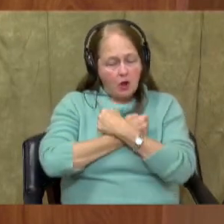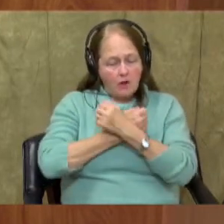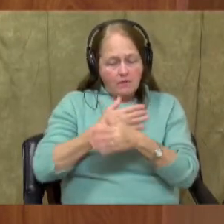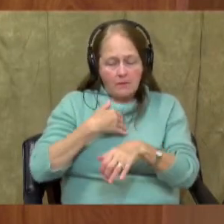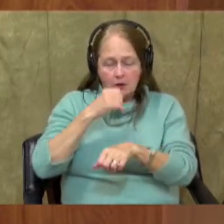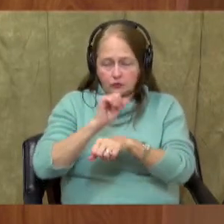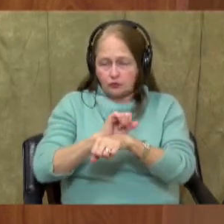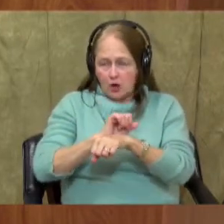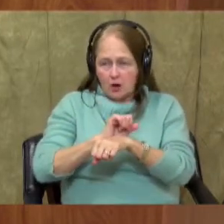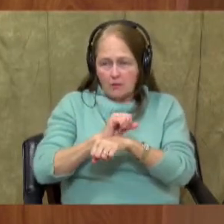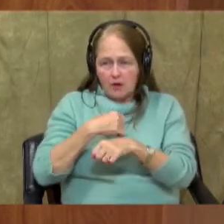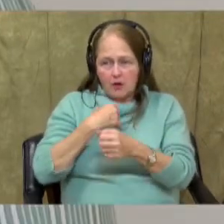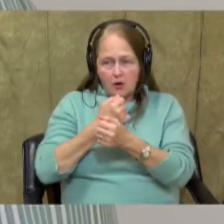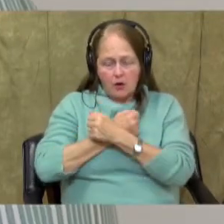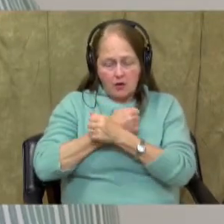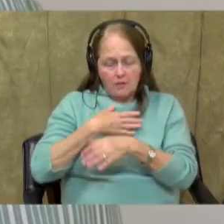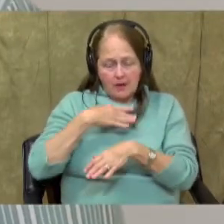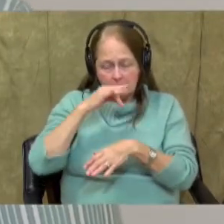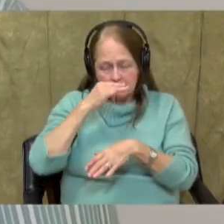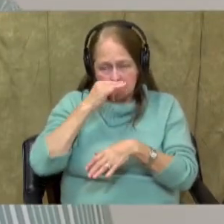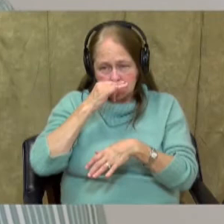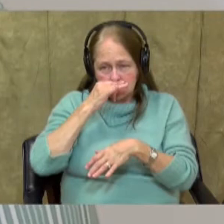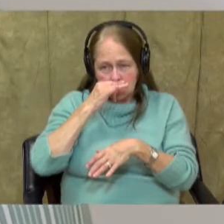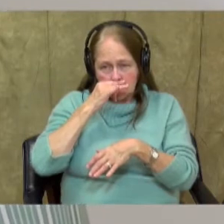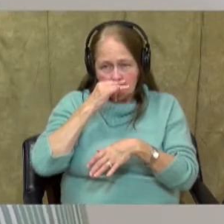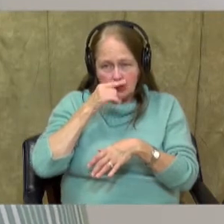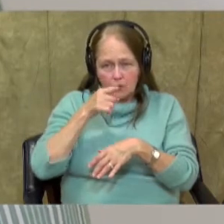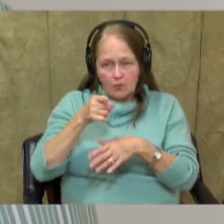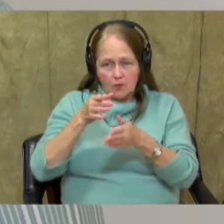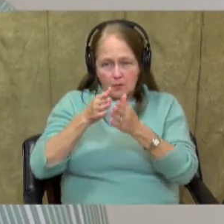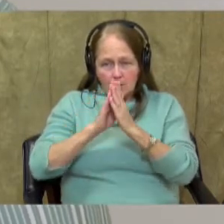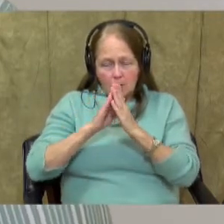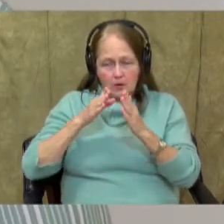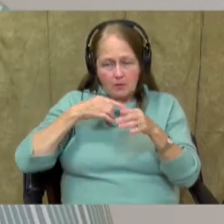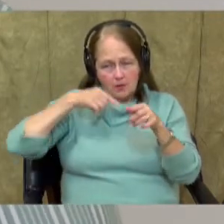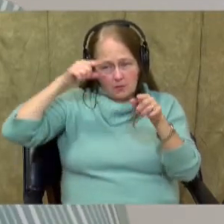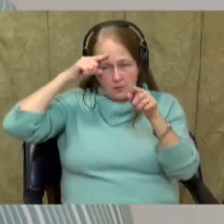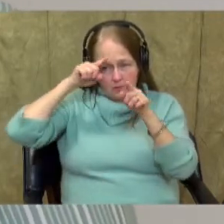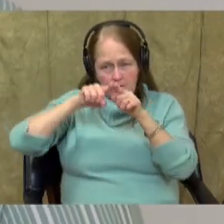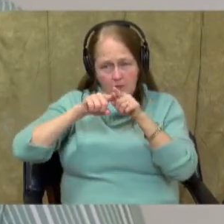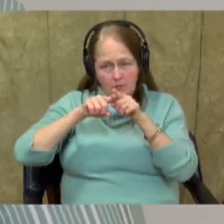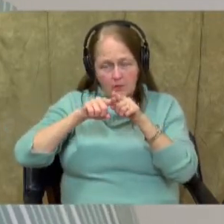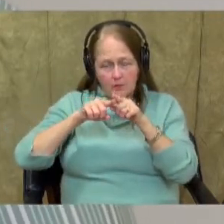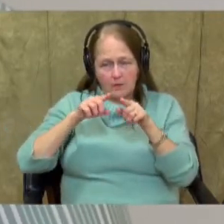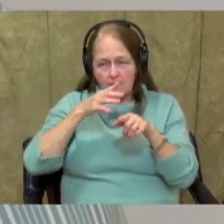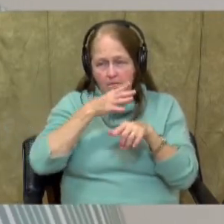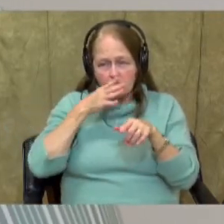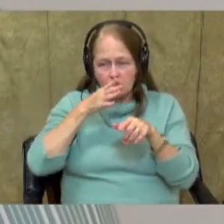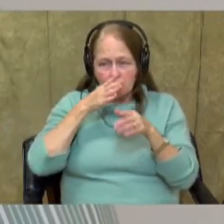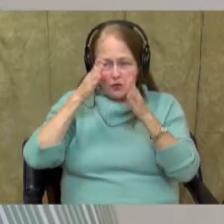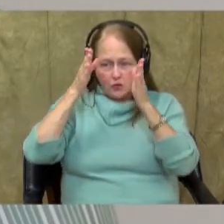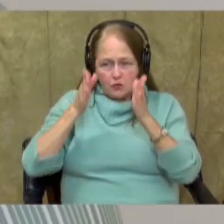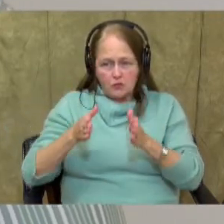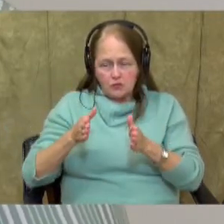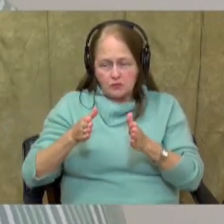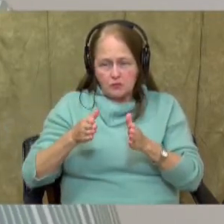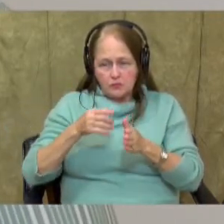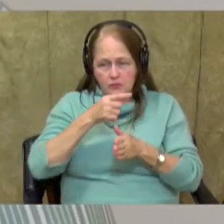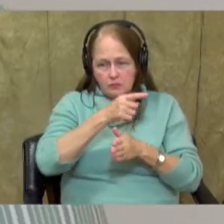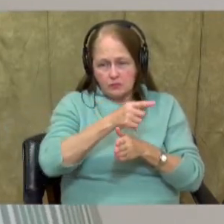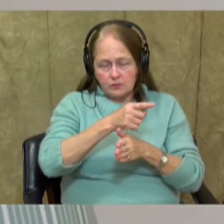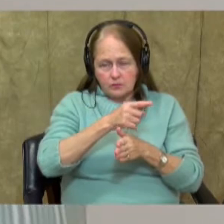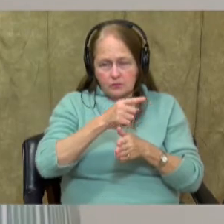I love what I do. I love my kids. However, if you asked my brother, who's a farmer, to write something on teaching,